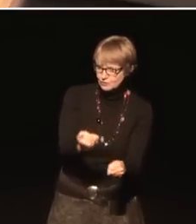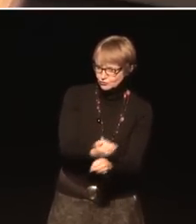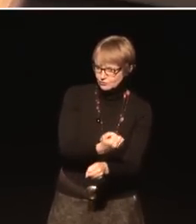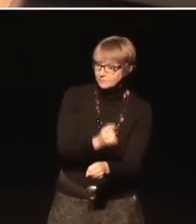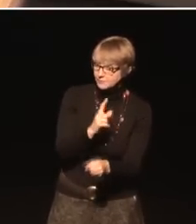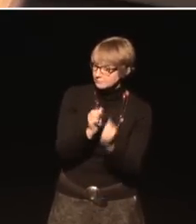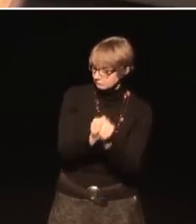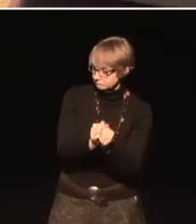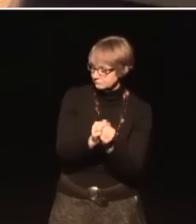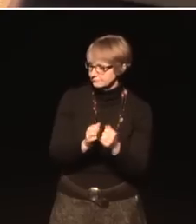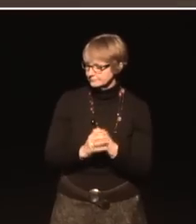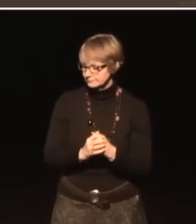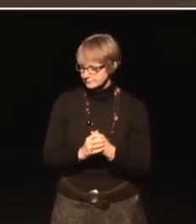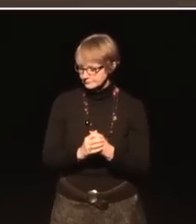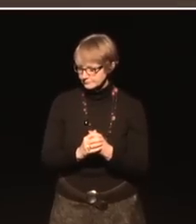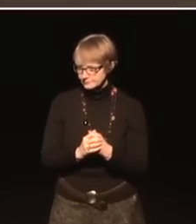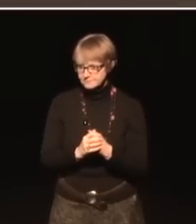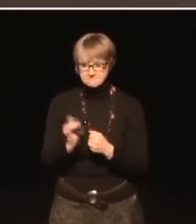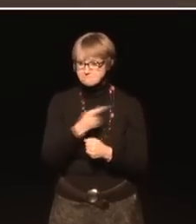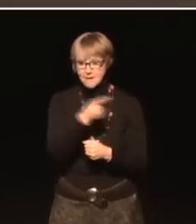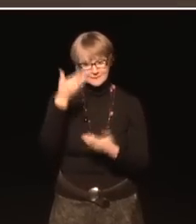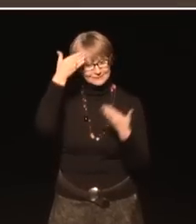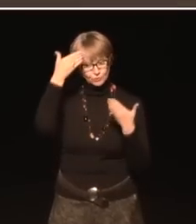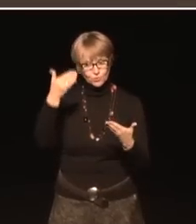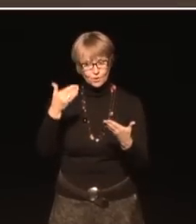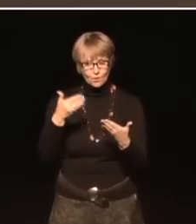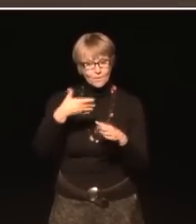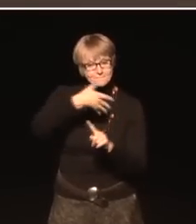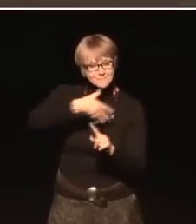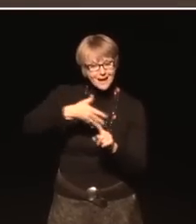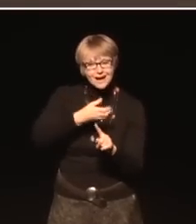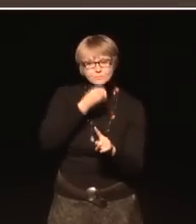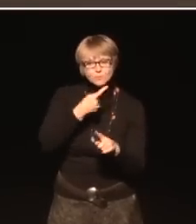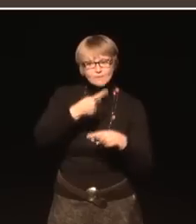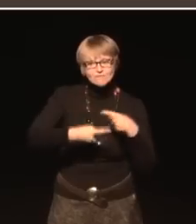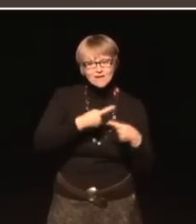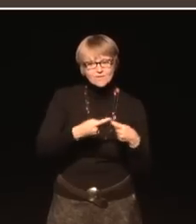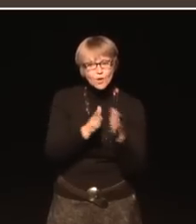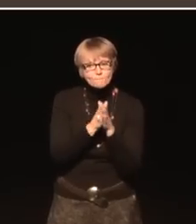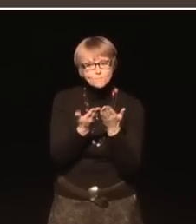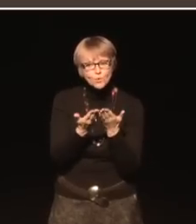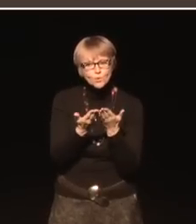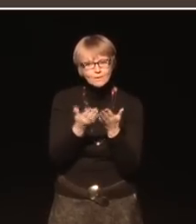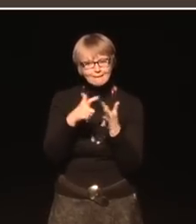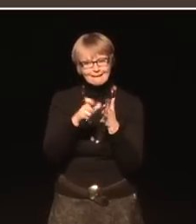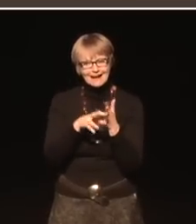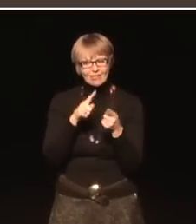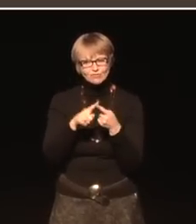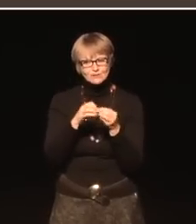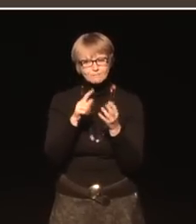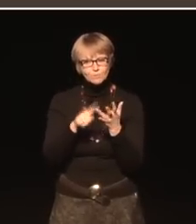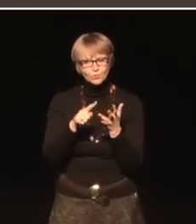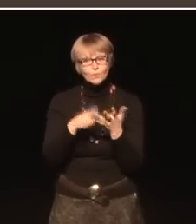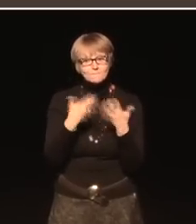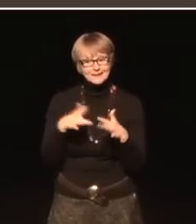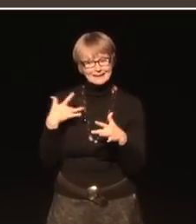point of view. For those of you that don't know, Behind the Beautiful Forevers is a book by Catherine Boo, who spent 3.5 years in a slum in